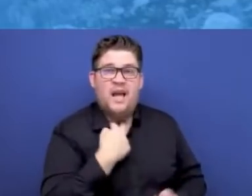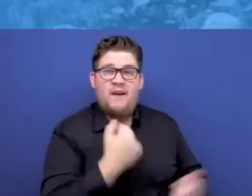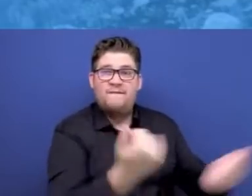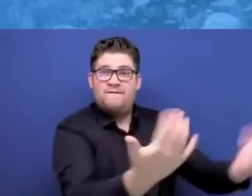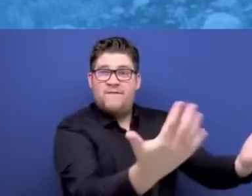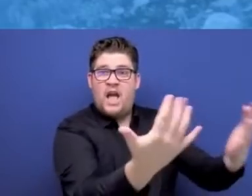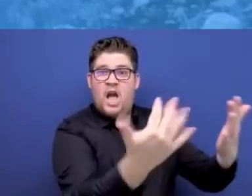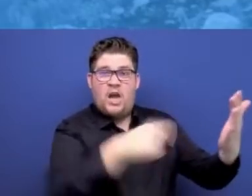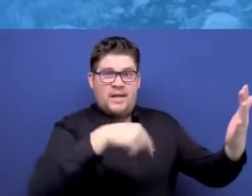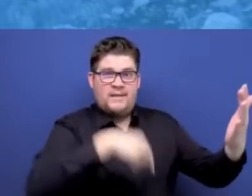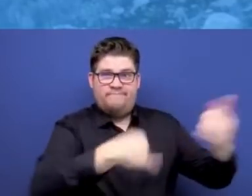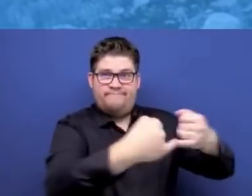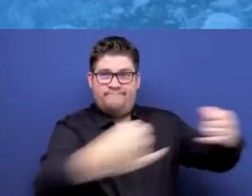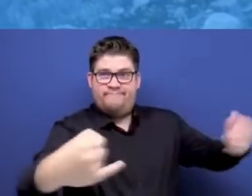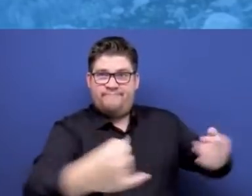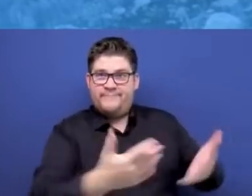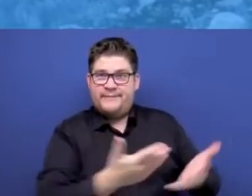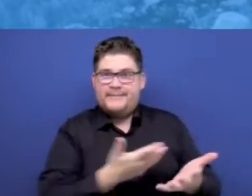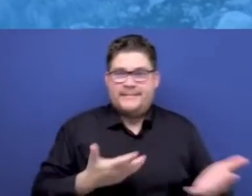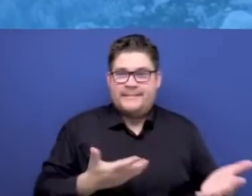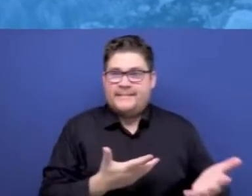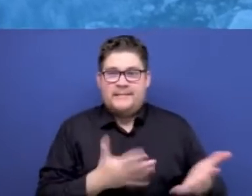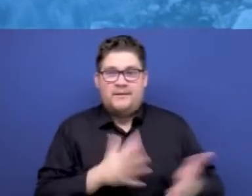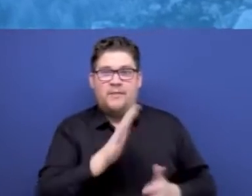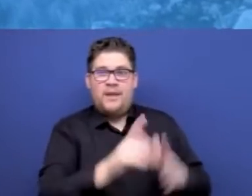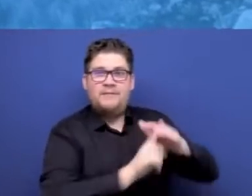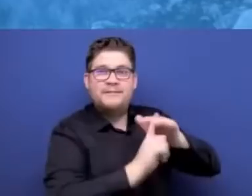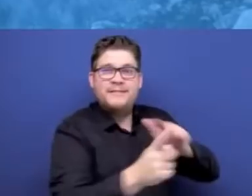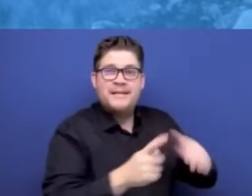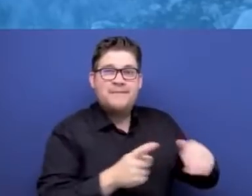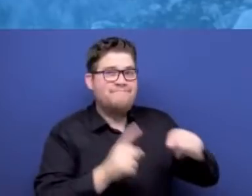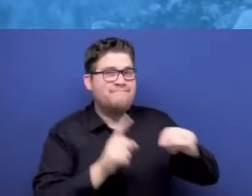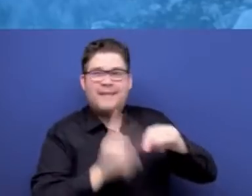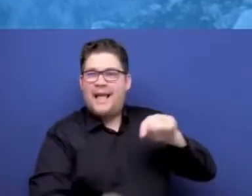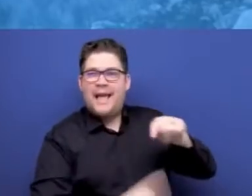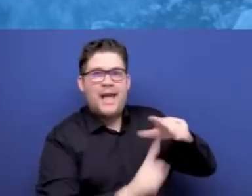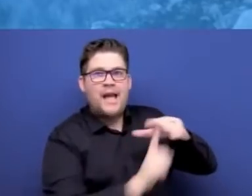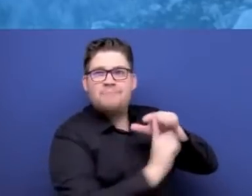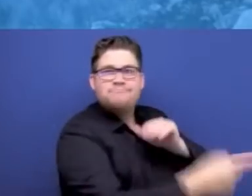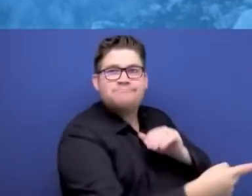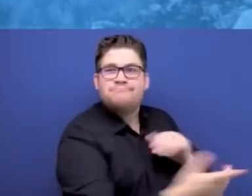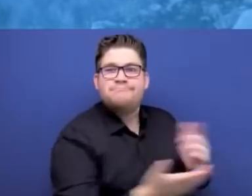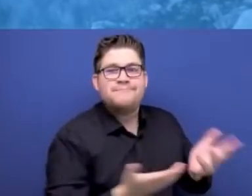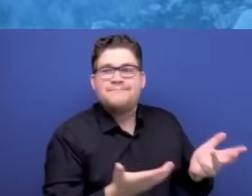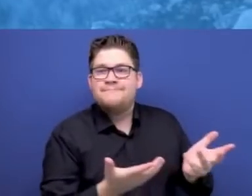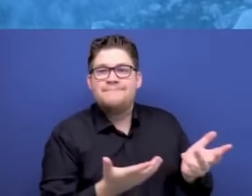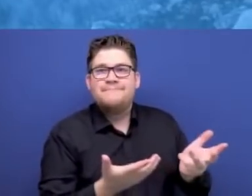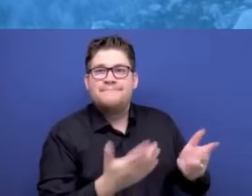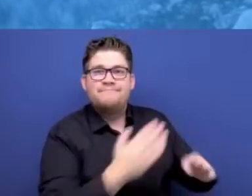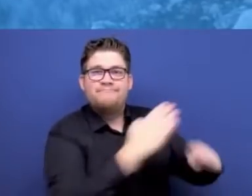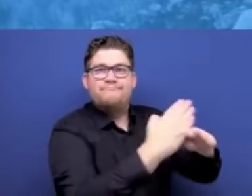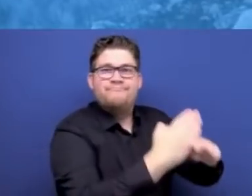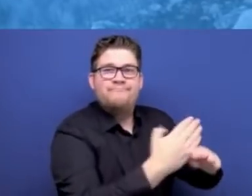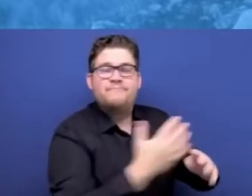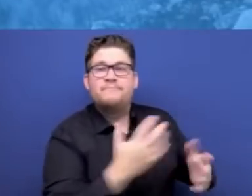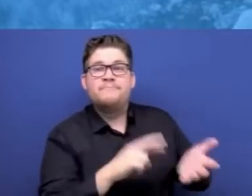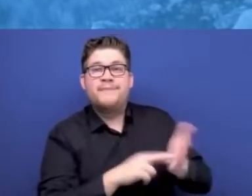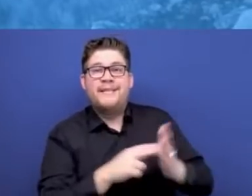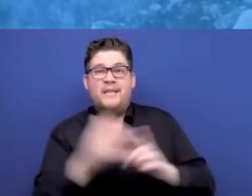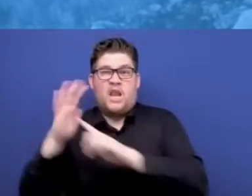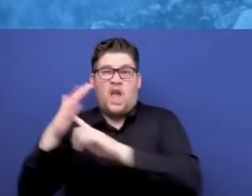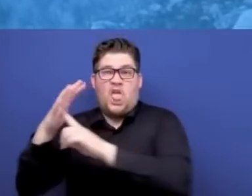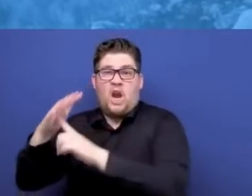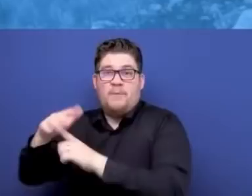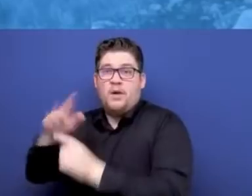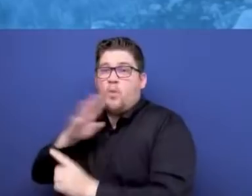route was cut off. I don't have the exact numbers of those individuals, and it's hard to speculate. I would